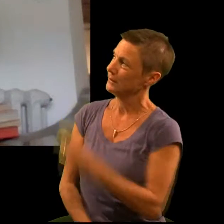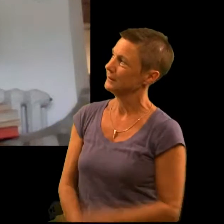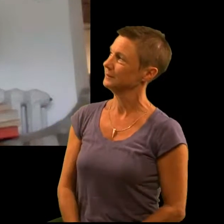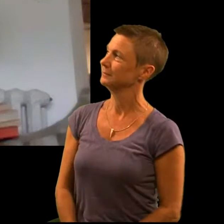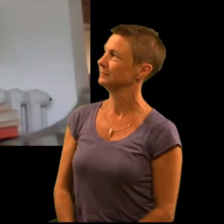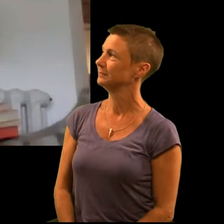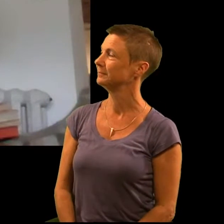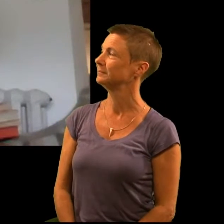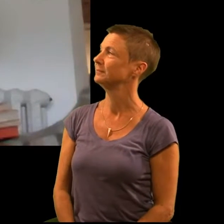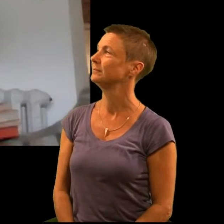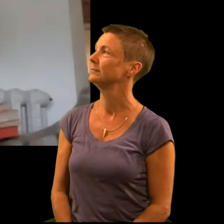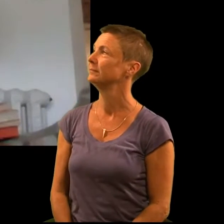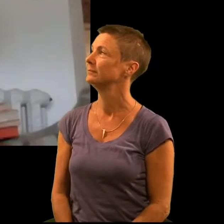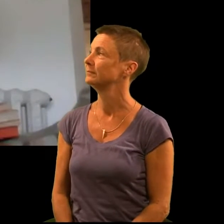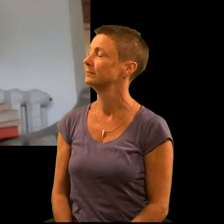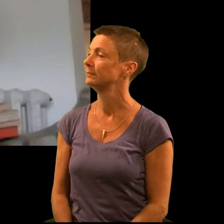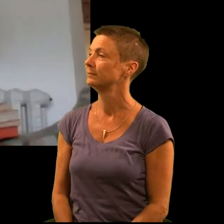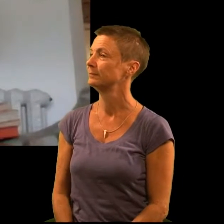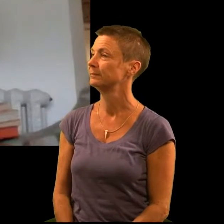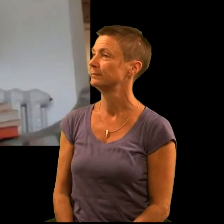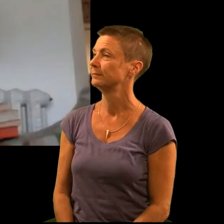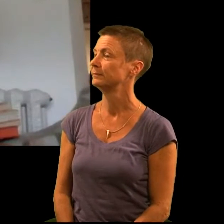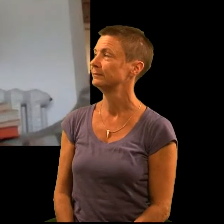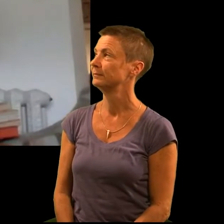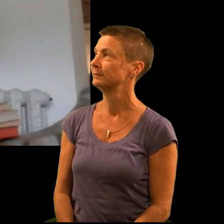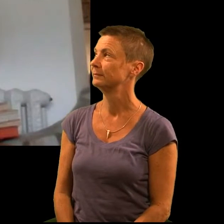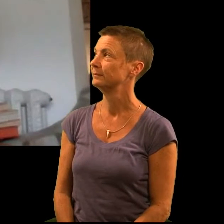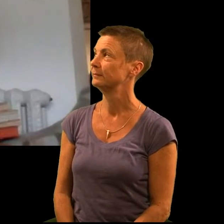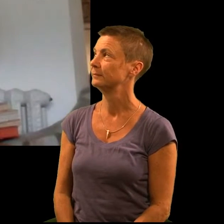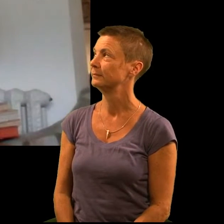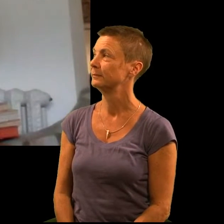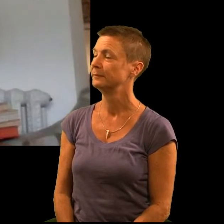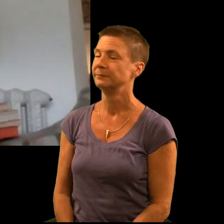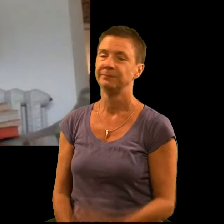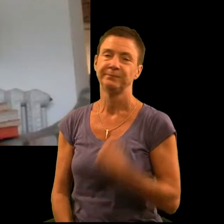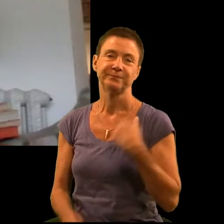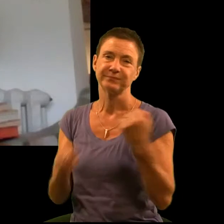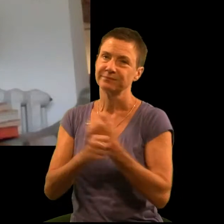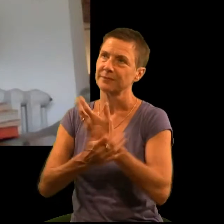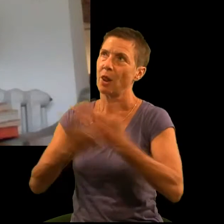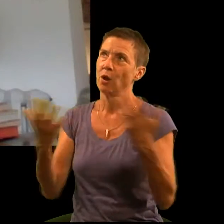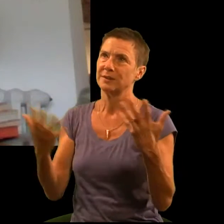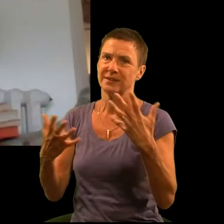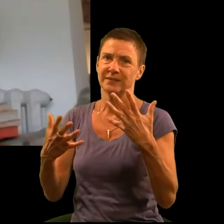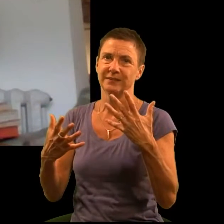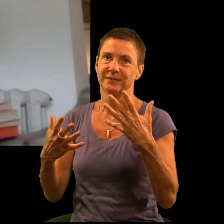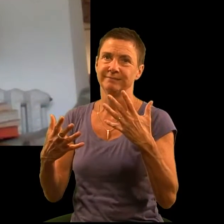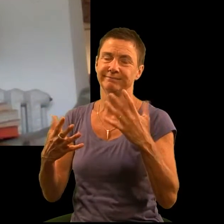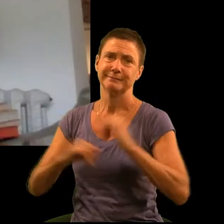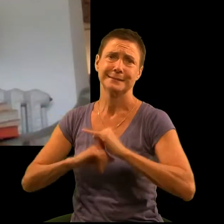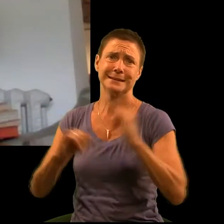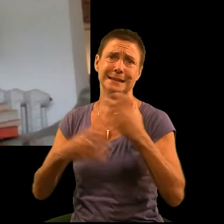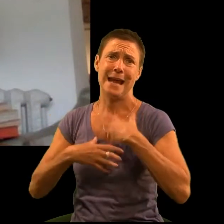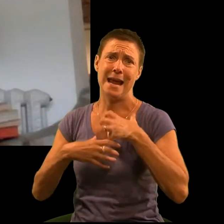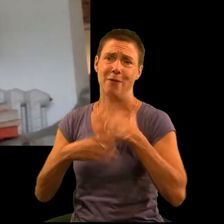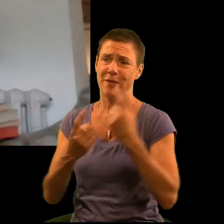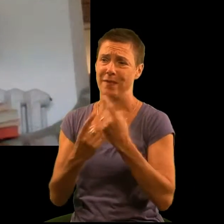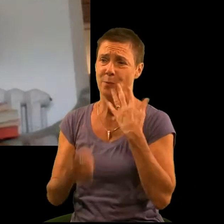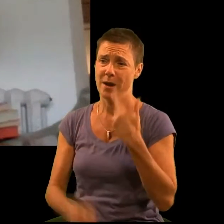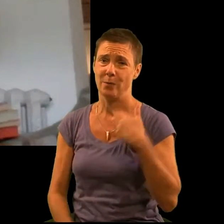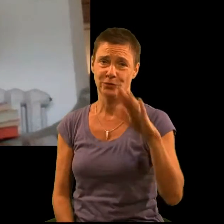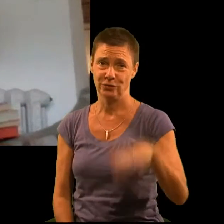Well, I did lots of scary things as a child. Again, I'm going back to Hiccup and